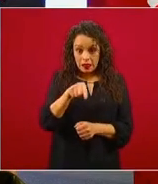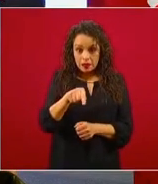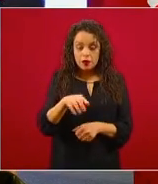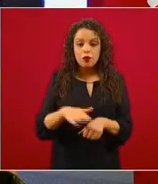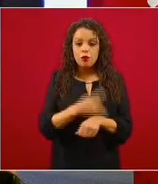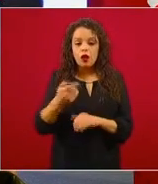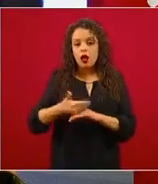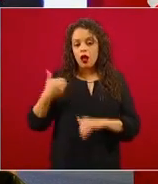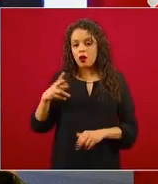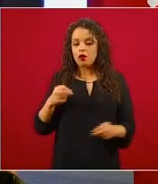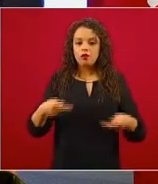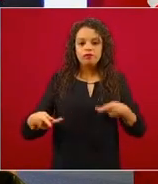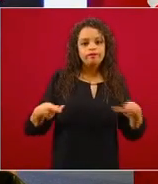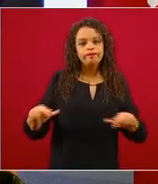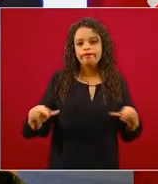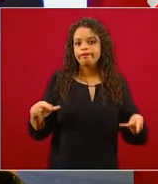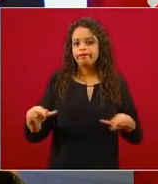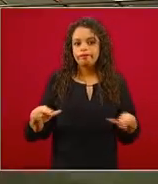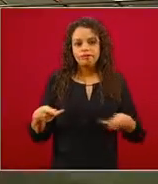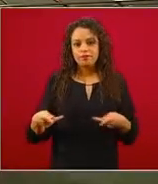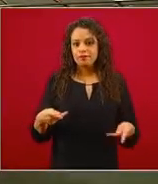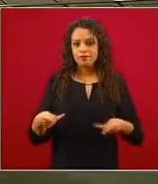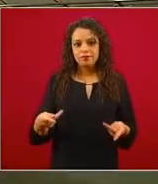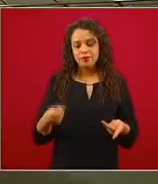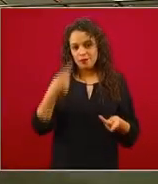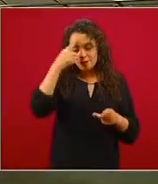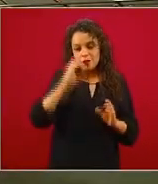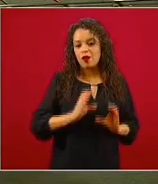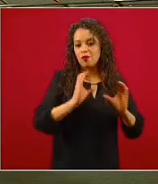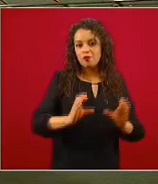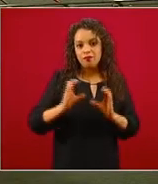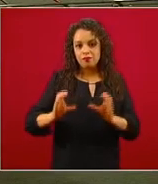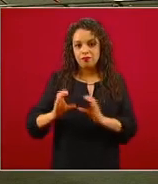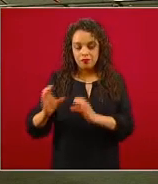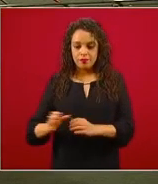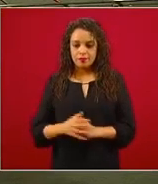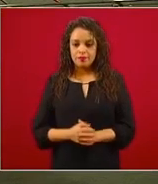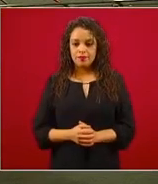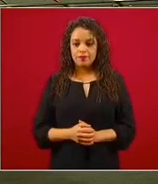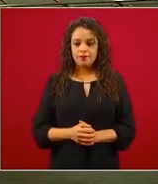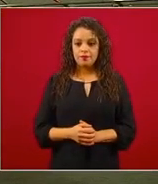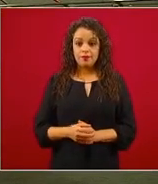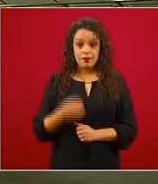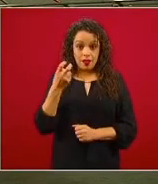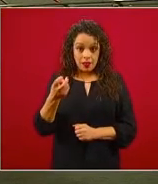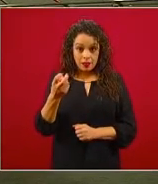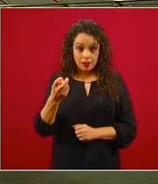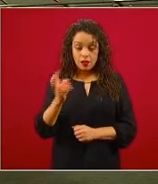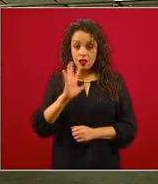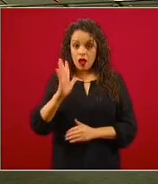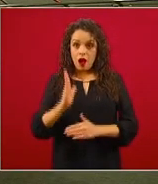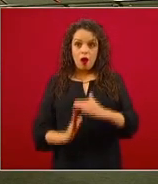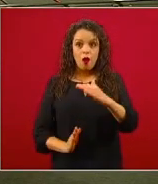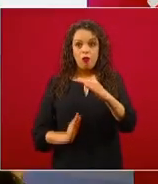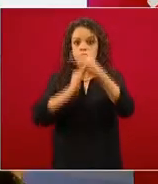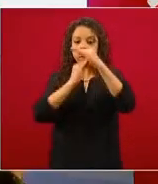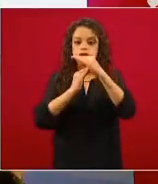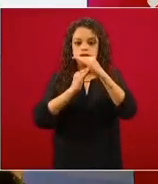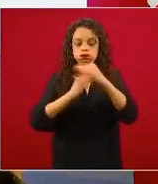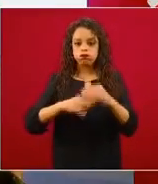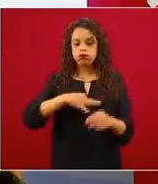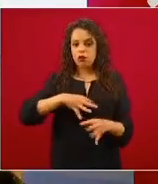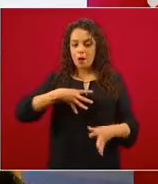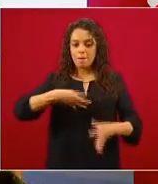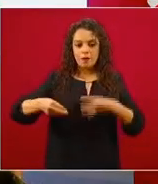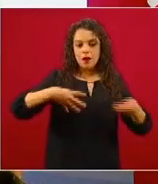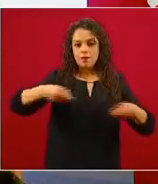10,268 cases during this 61-day period, which is even a smaller percentage of the first scenario in which